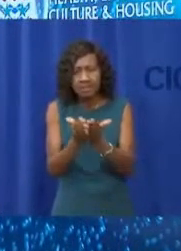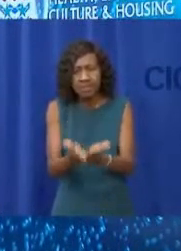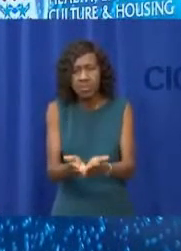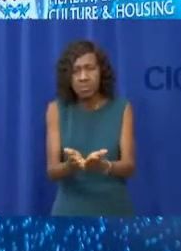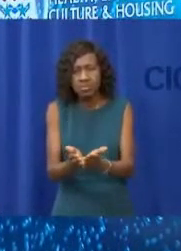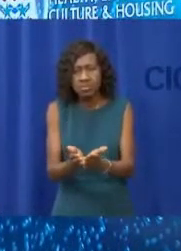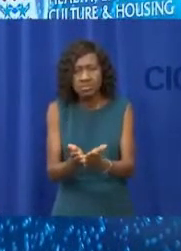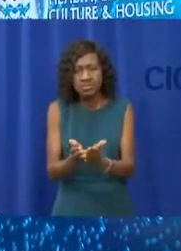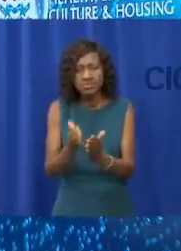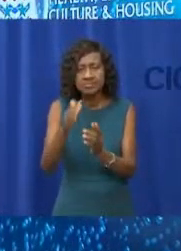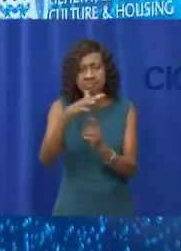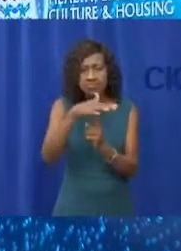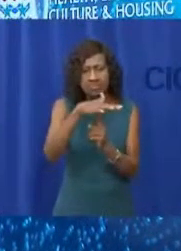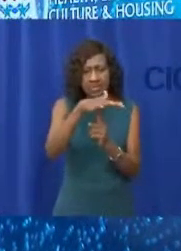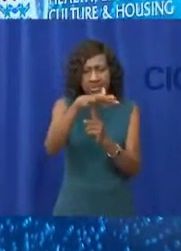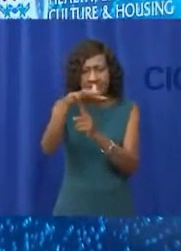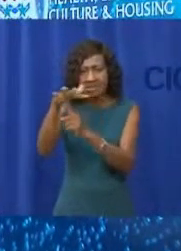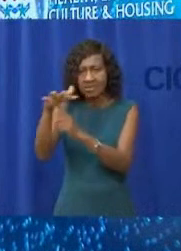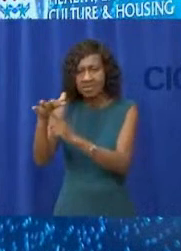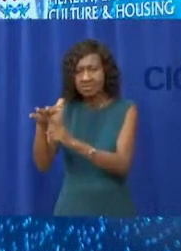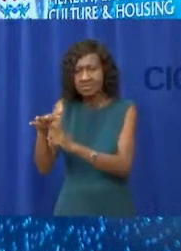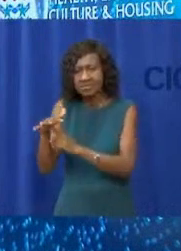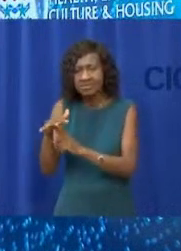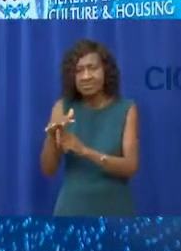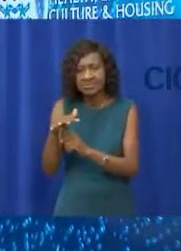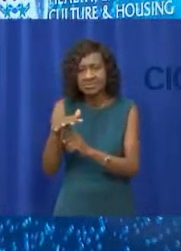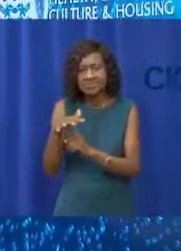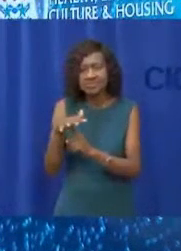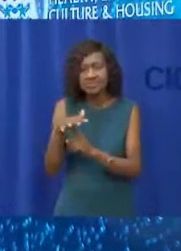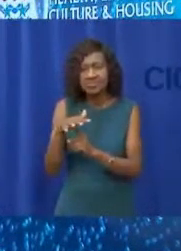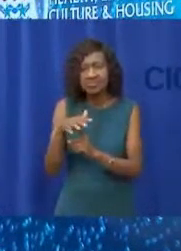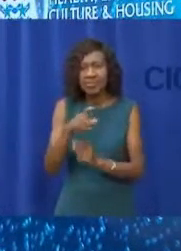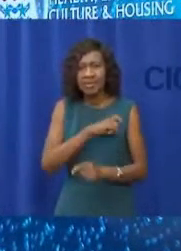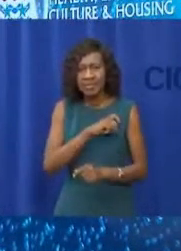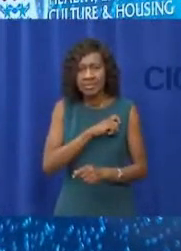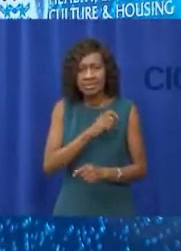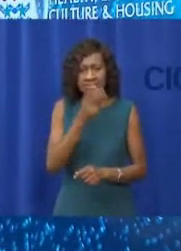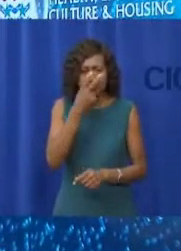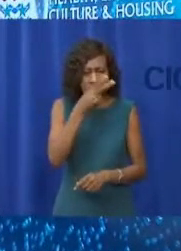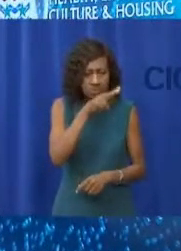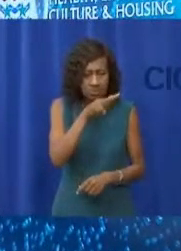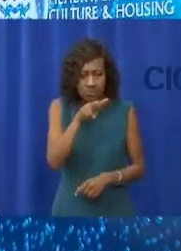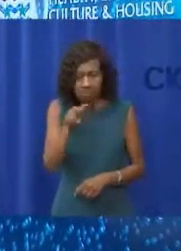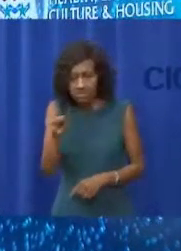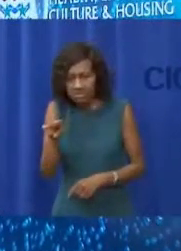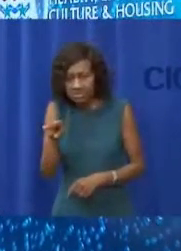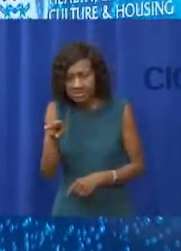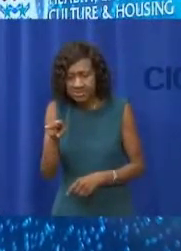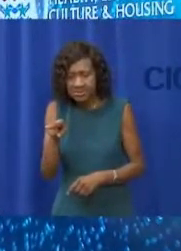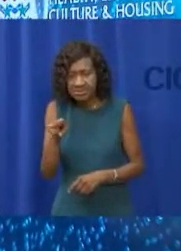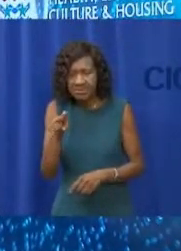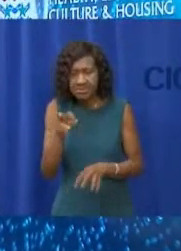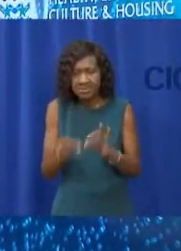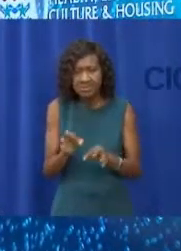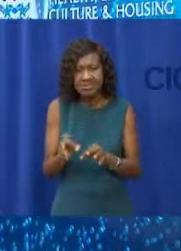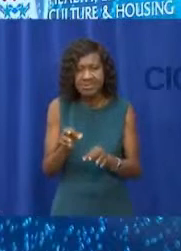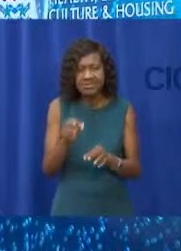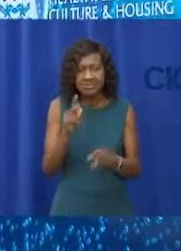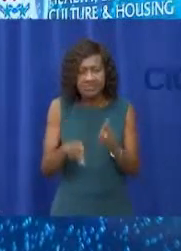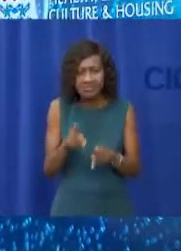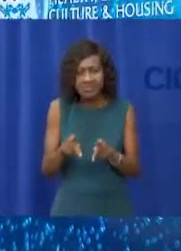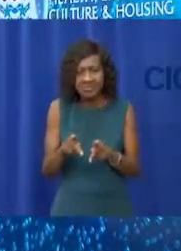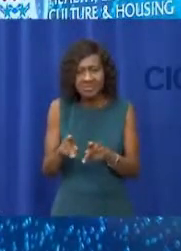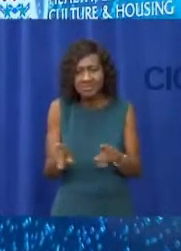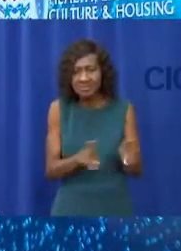our helicopter unit and our joint marine unit are watching those activities with a view to enforcement,